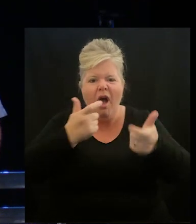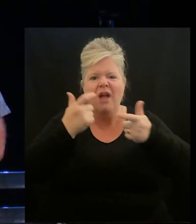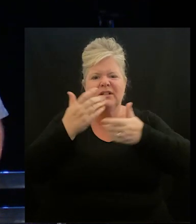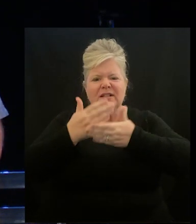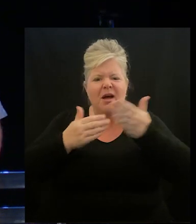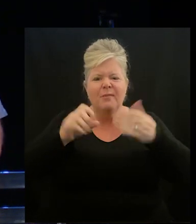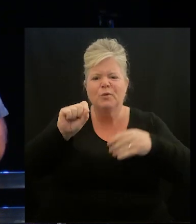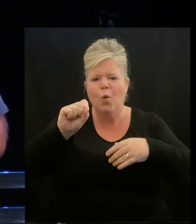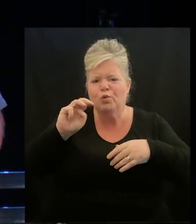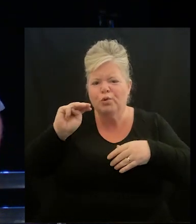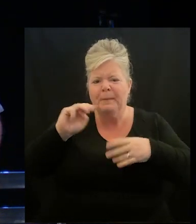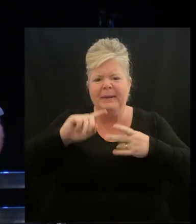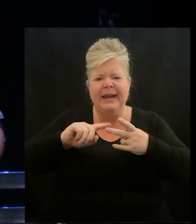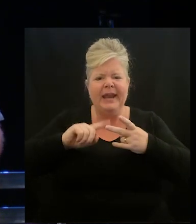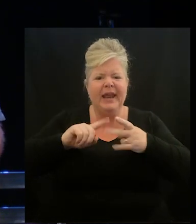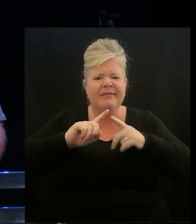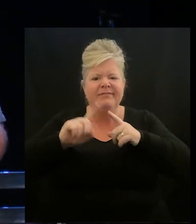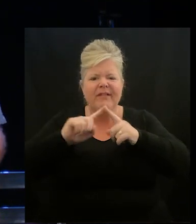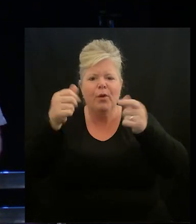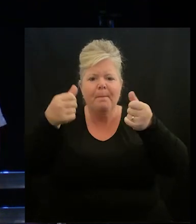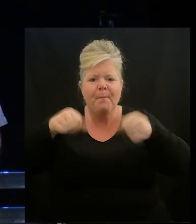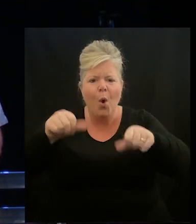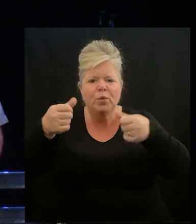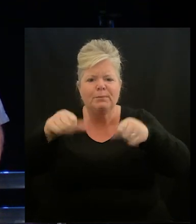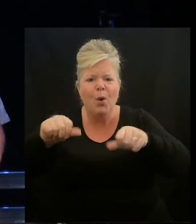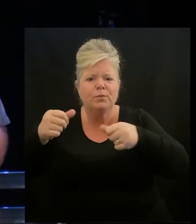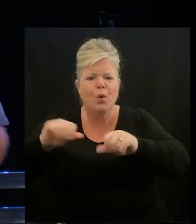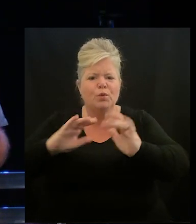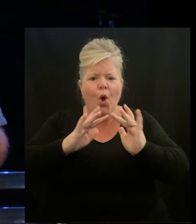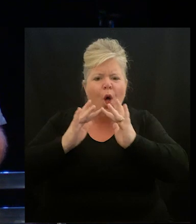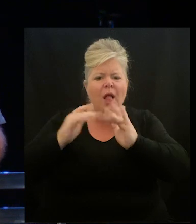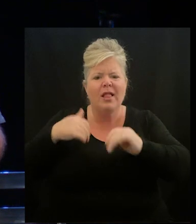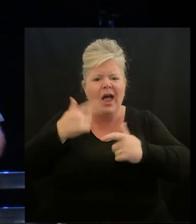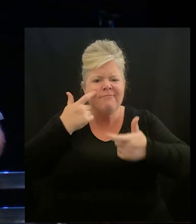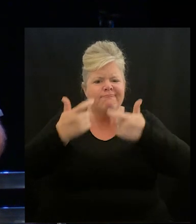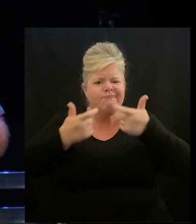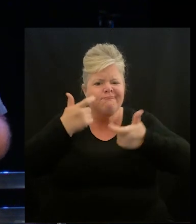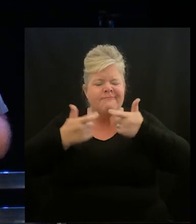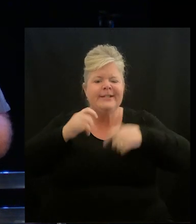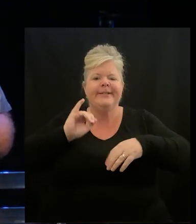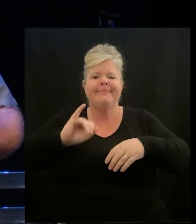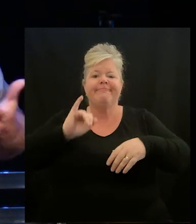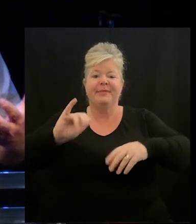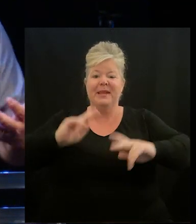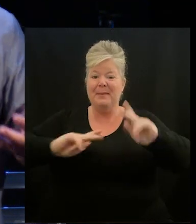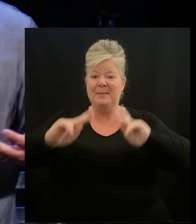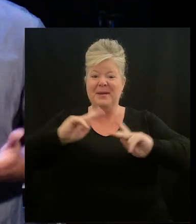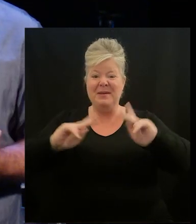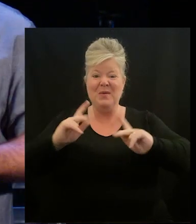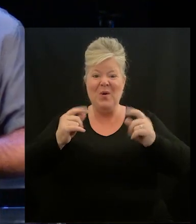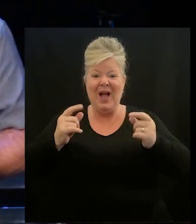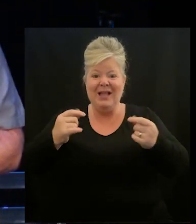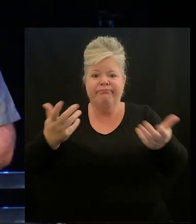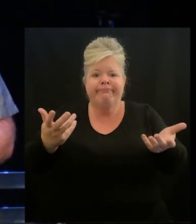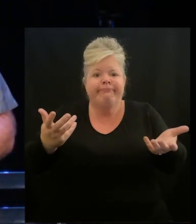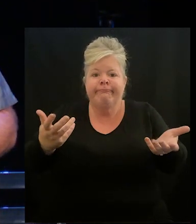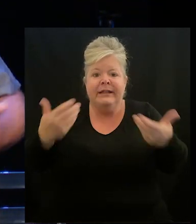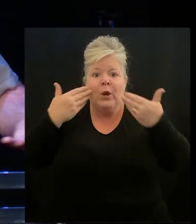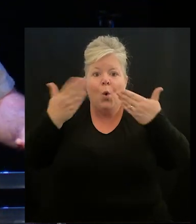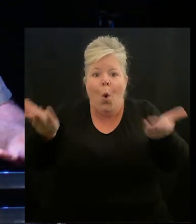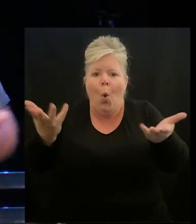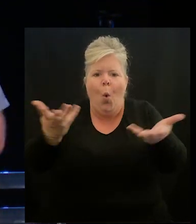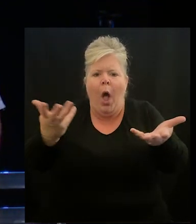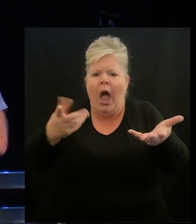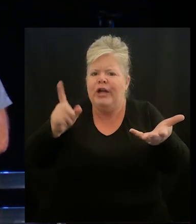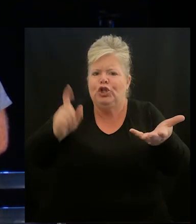social media feeds and the posts that have been put out there is that people just really don't know